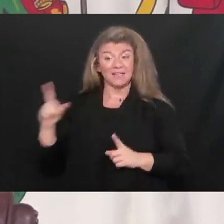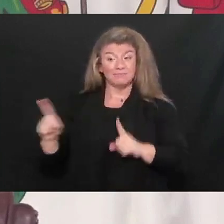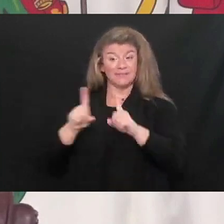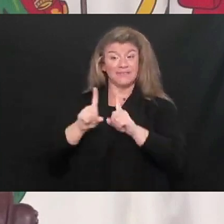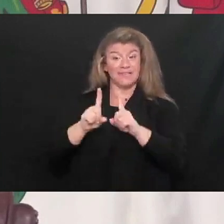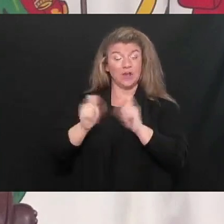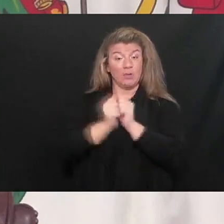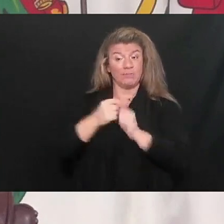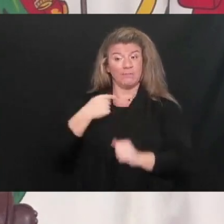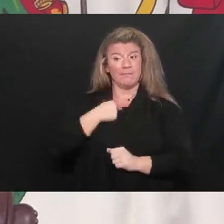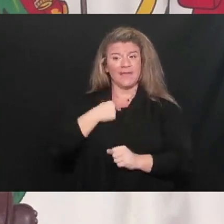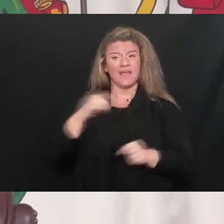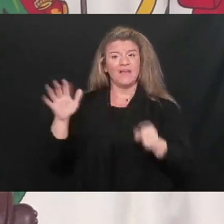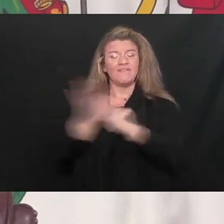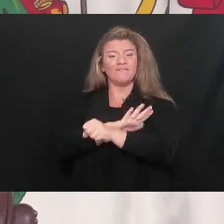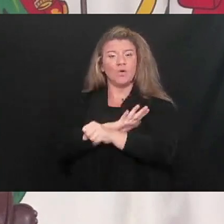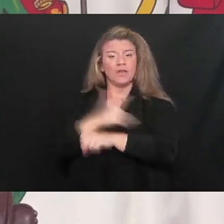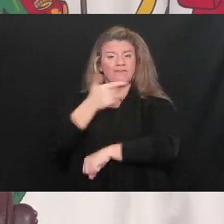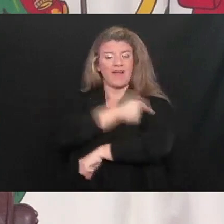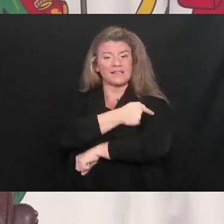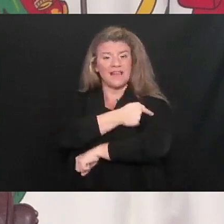vaccinated now have COVID.